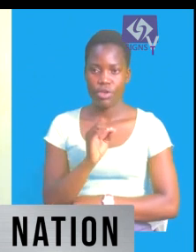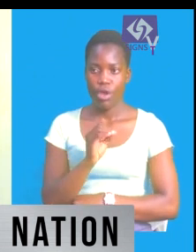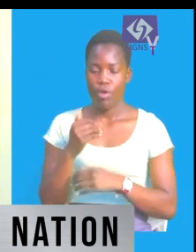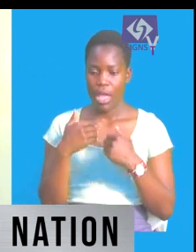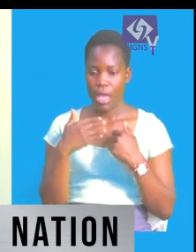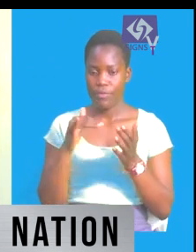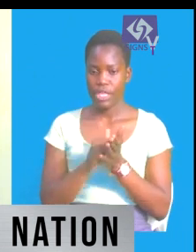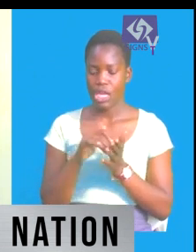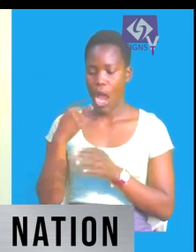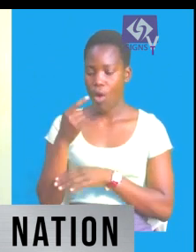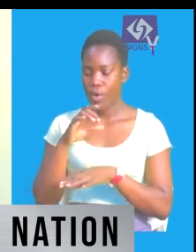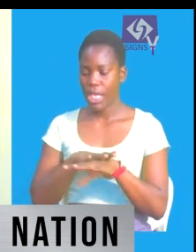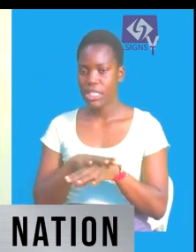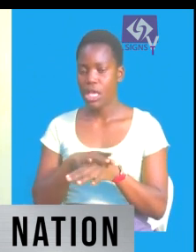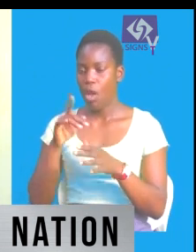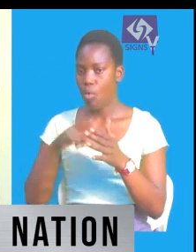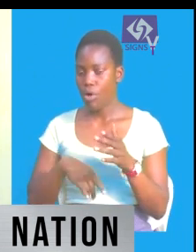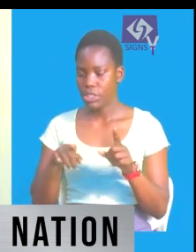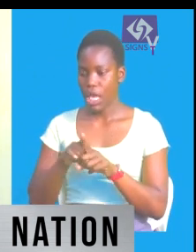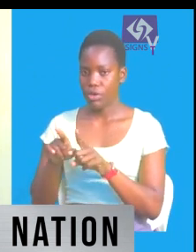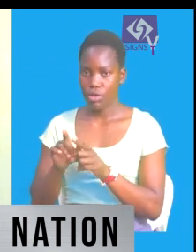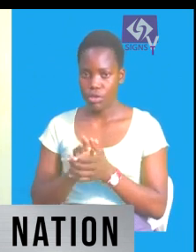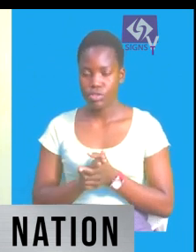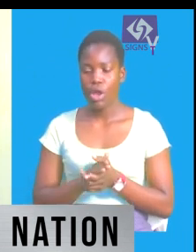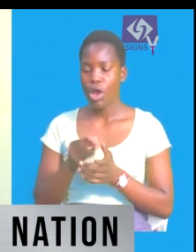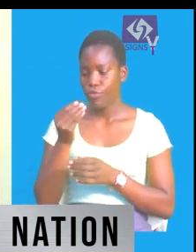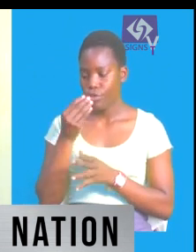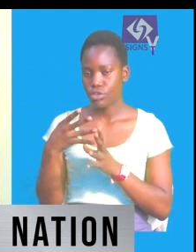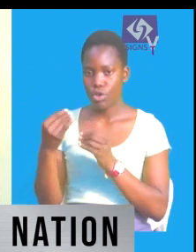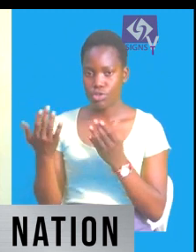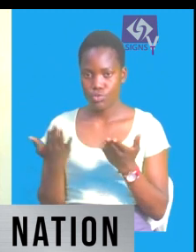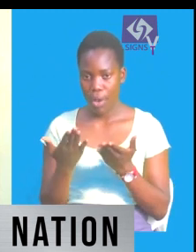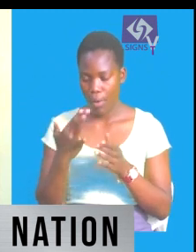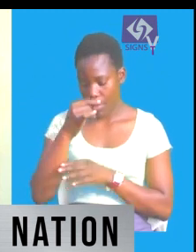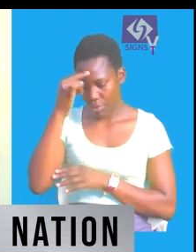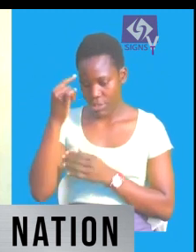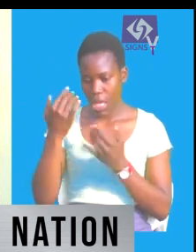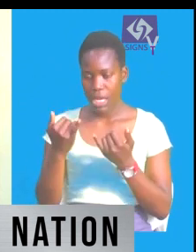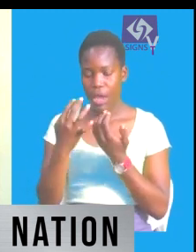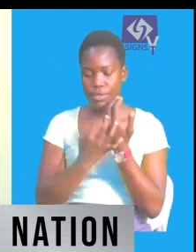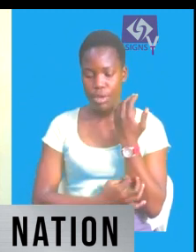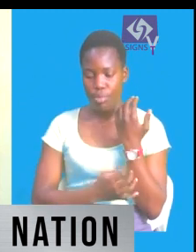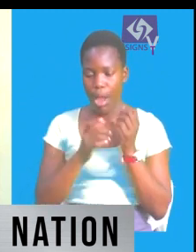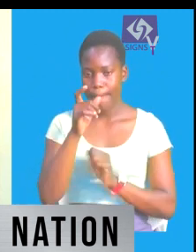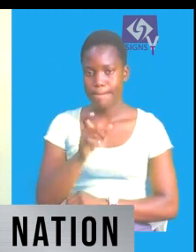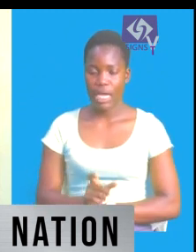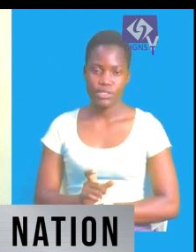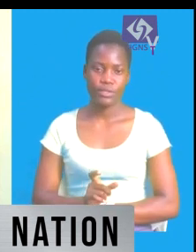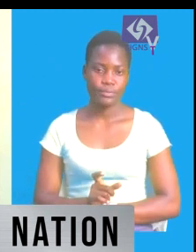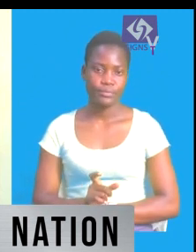of who gets what and where the food also goes, because you'll find now even the poor person,